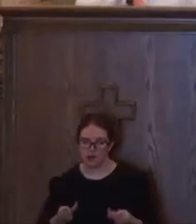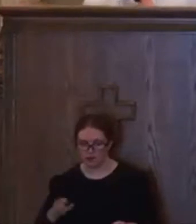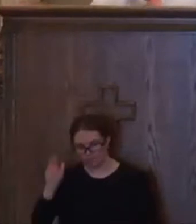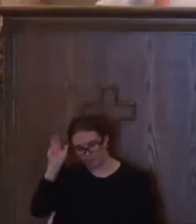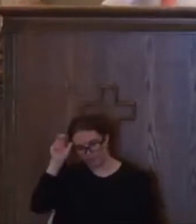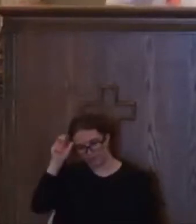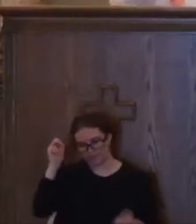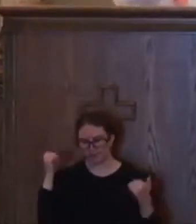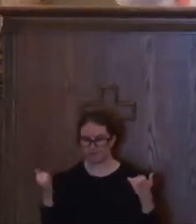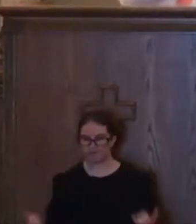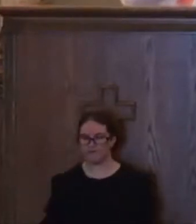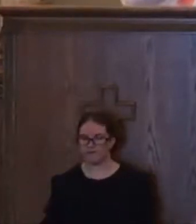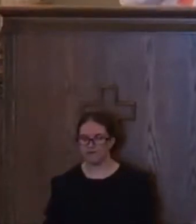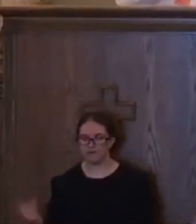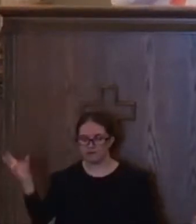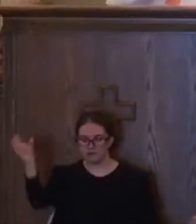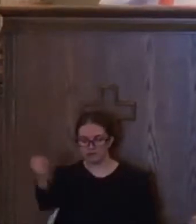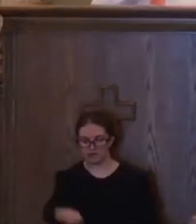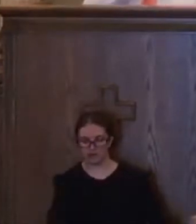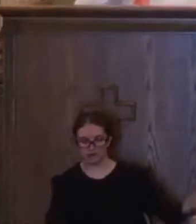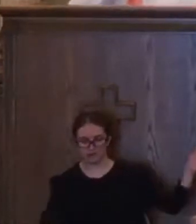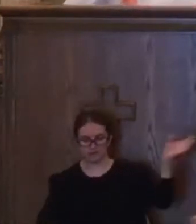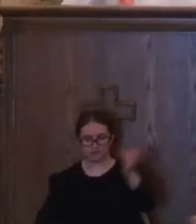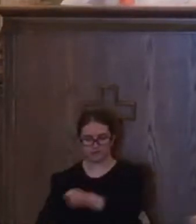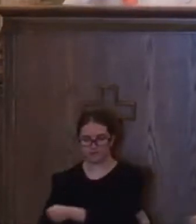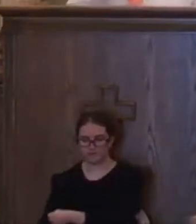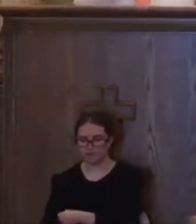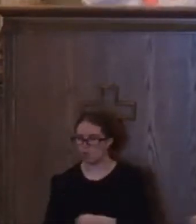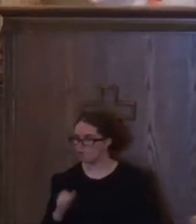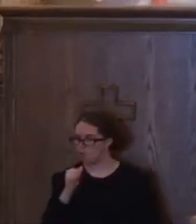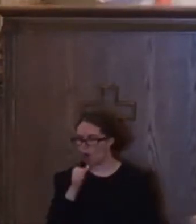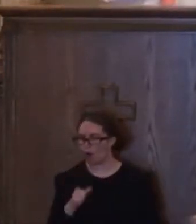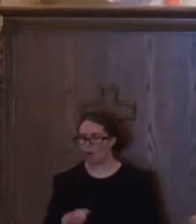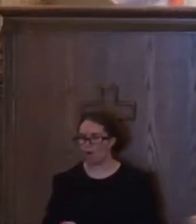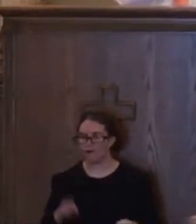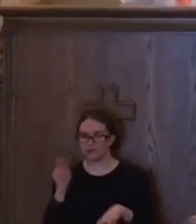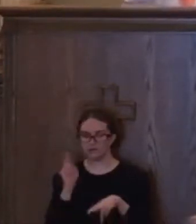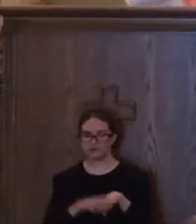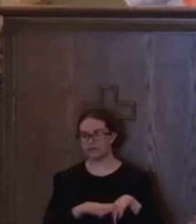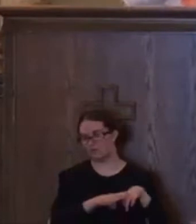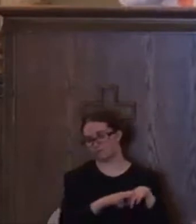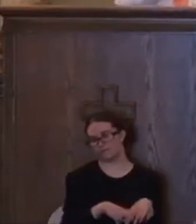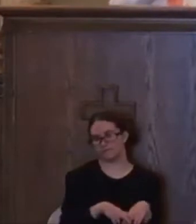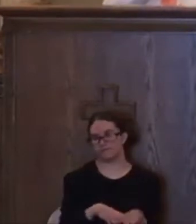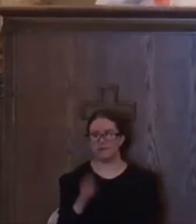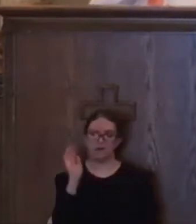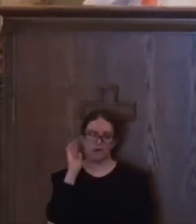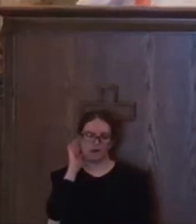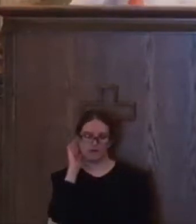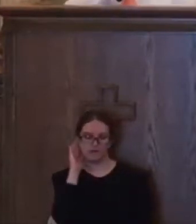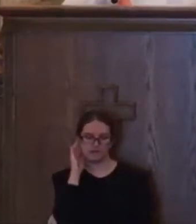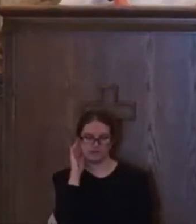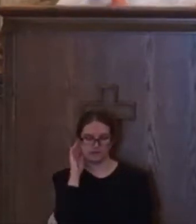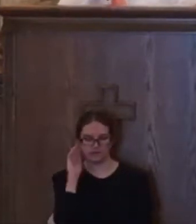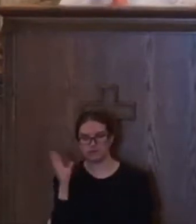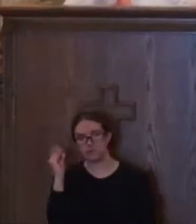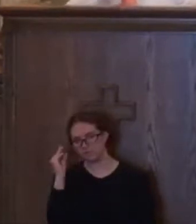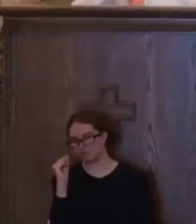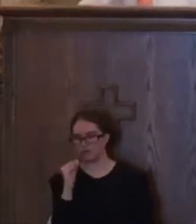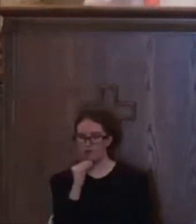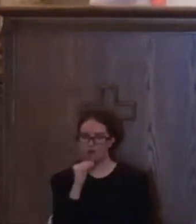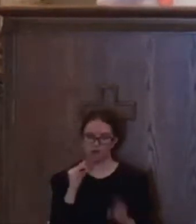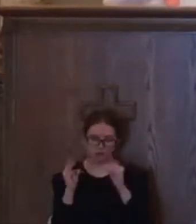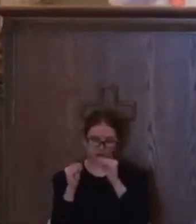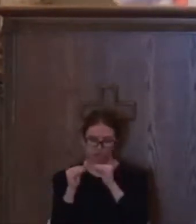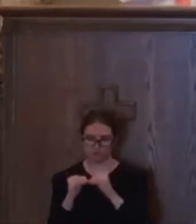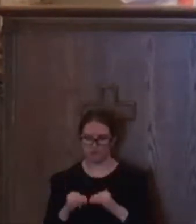today? You know how you're going to tear him down today? It's not going to be by sitting by and listening to what he has to say. But it's going to